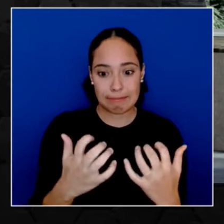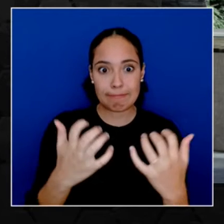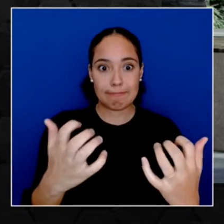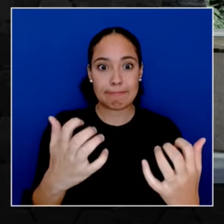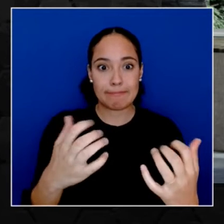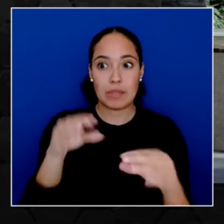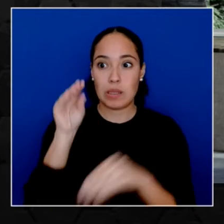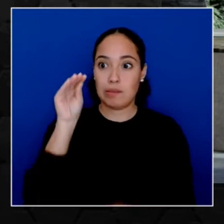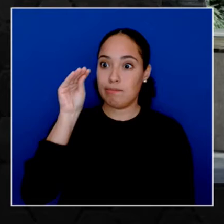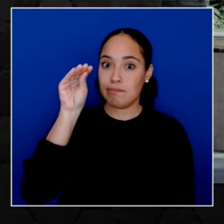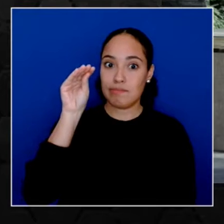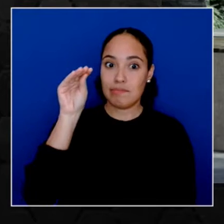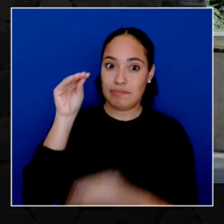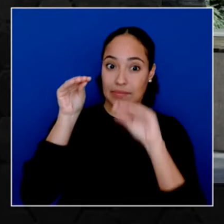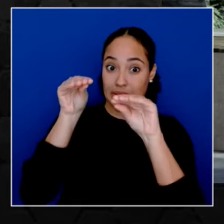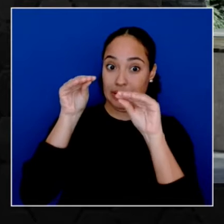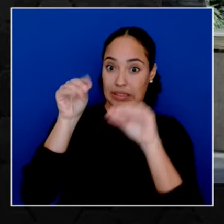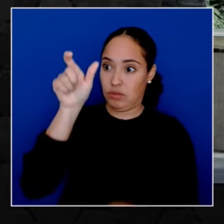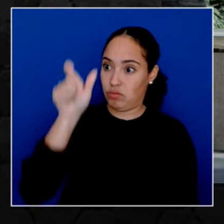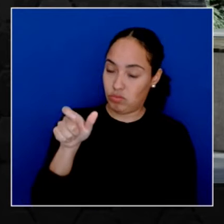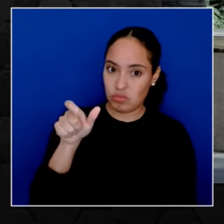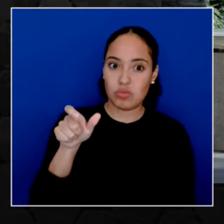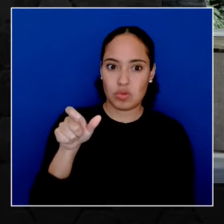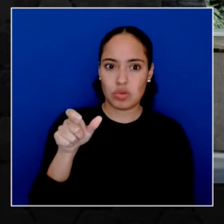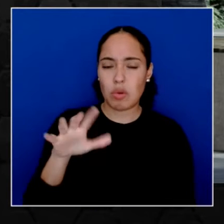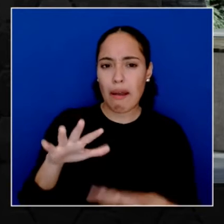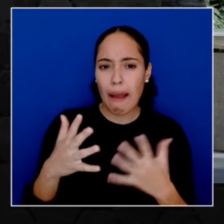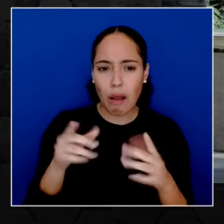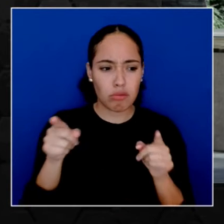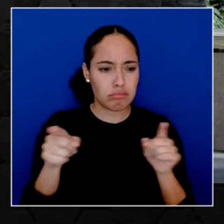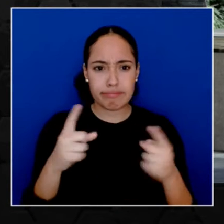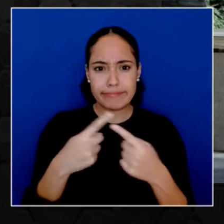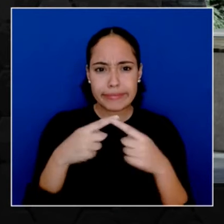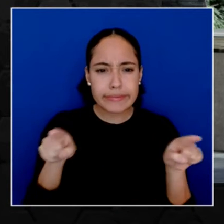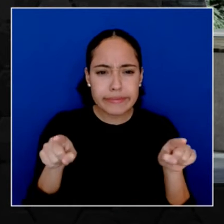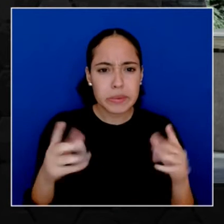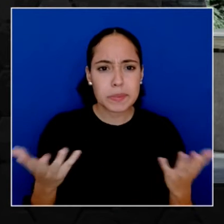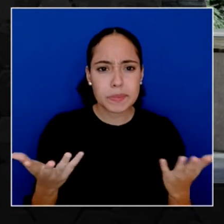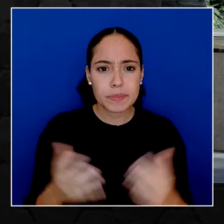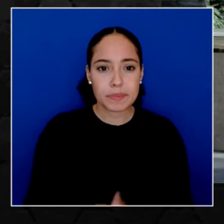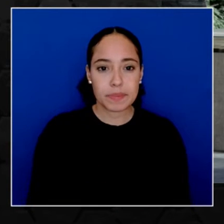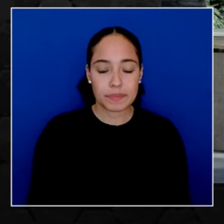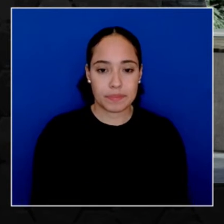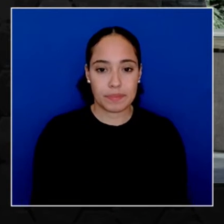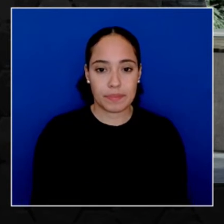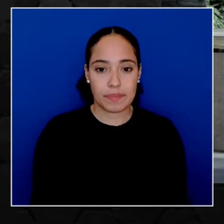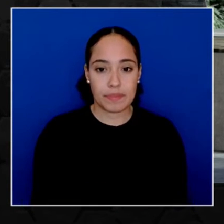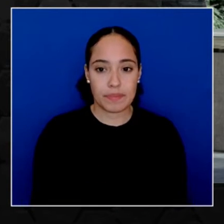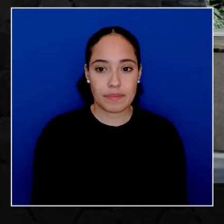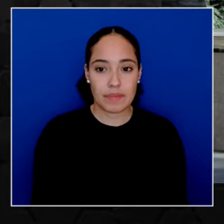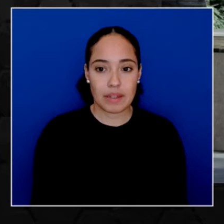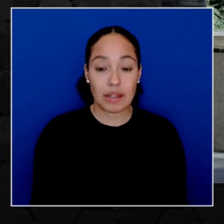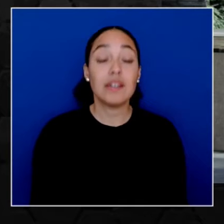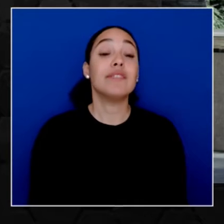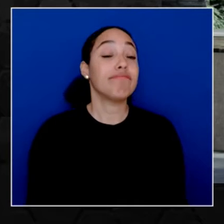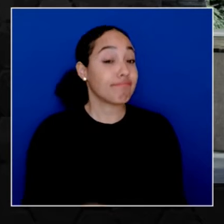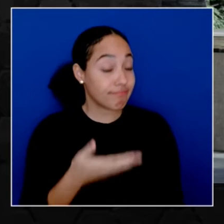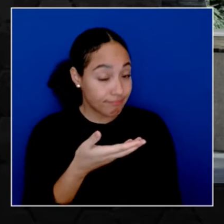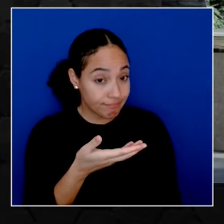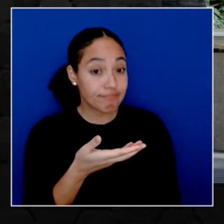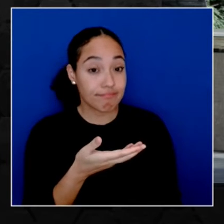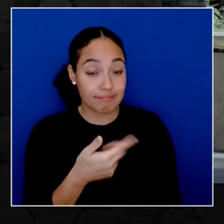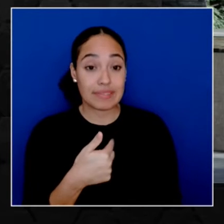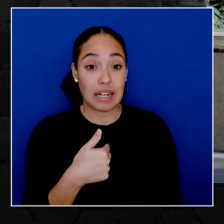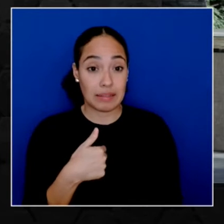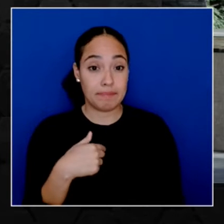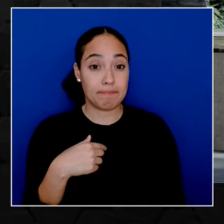have some experience. Okay, thanks very much, Dimitri. Yes, the point raised by students are quite correct. Actually, everybody